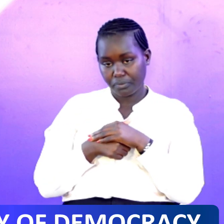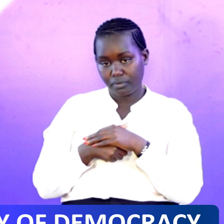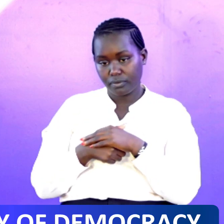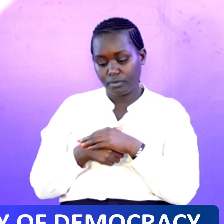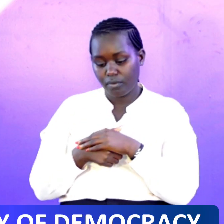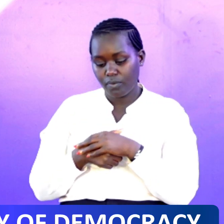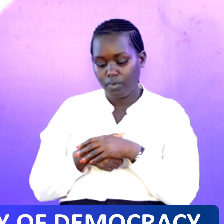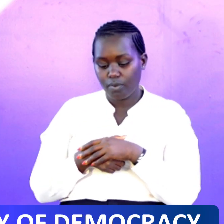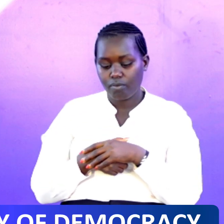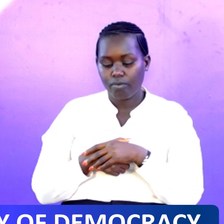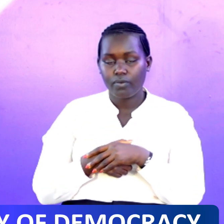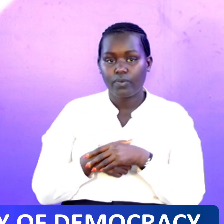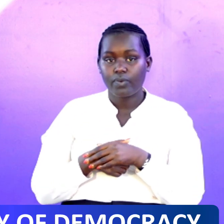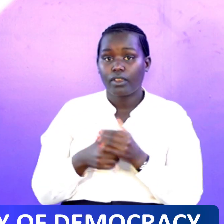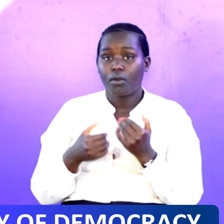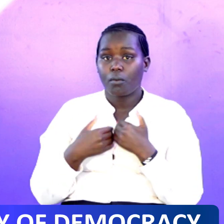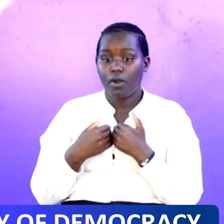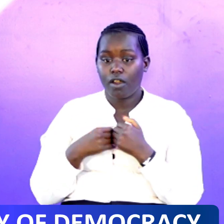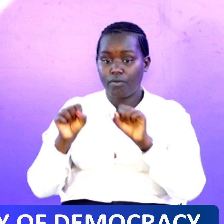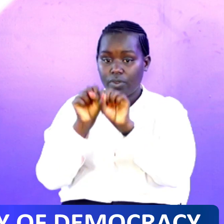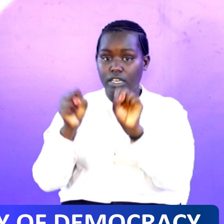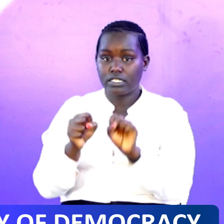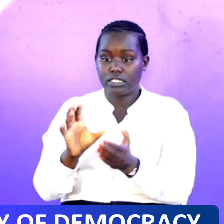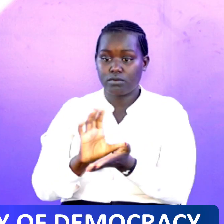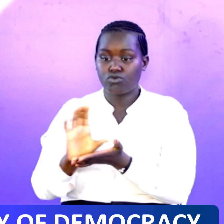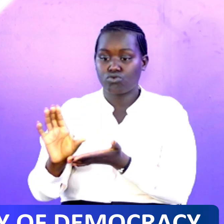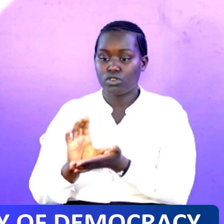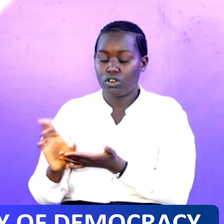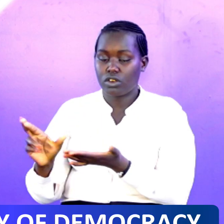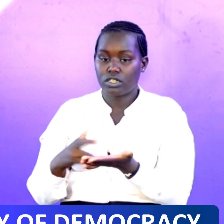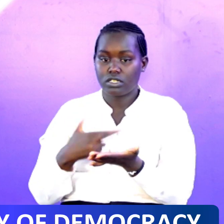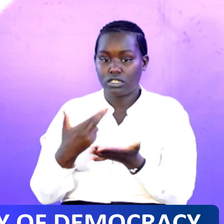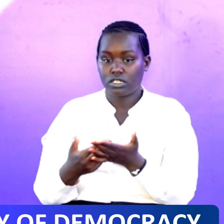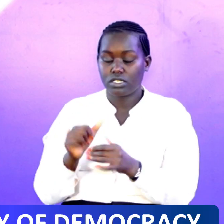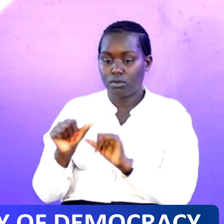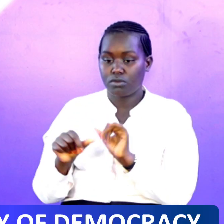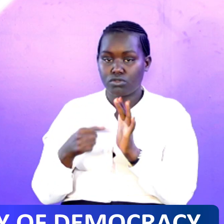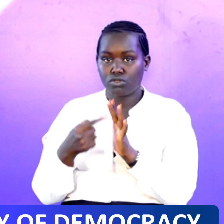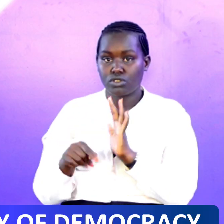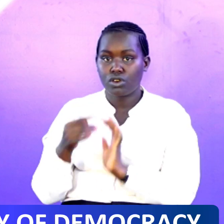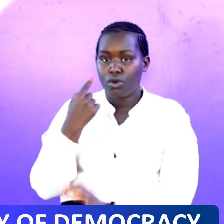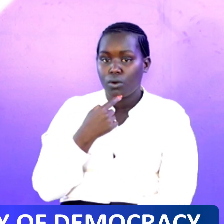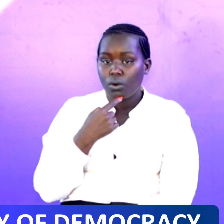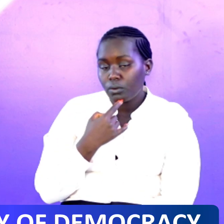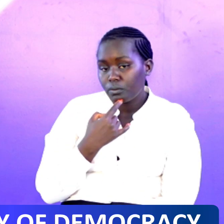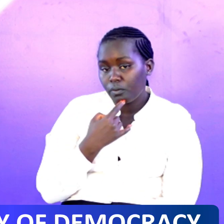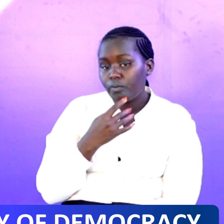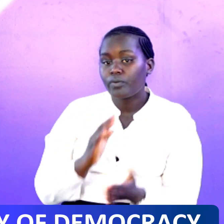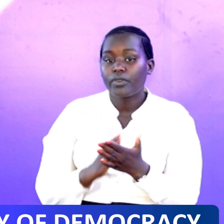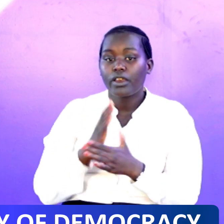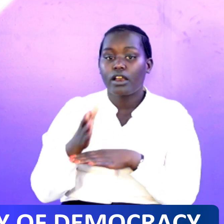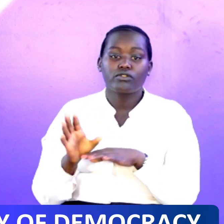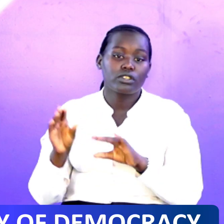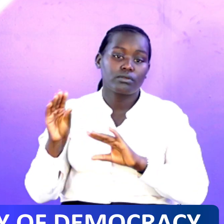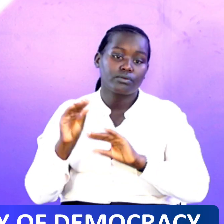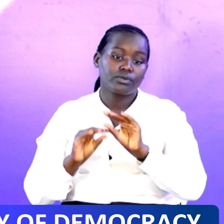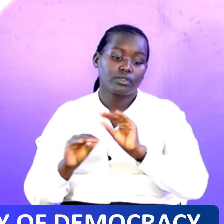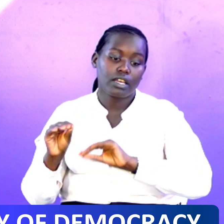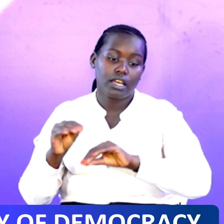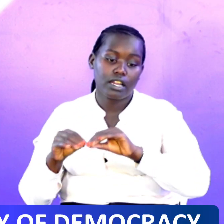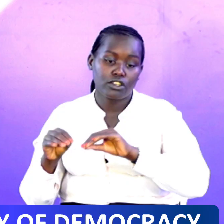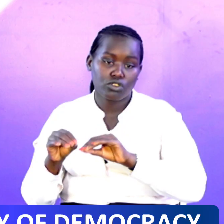is there no system to allocate resources regardless of who has handshaked who? Yeah. You know, after election should be